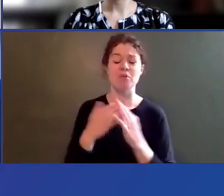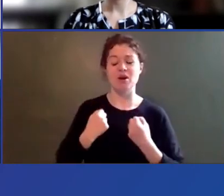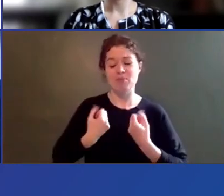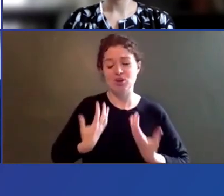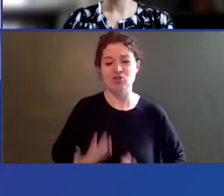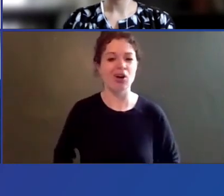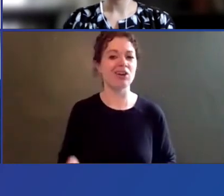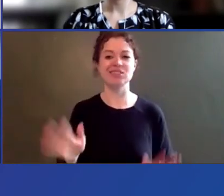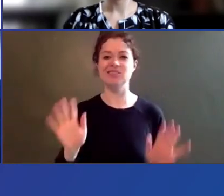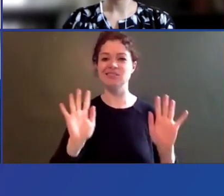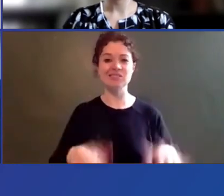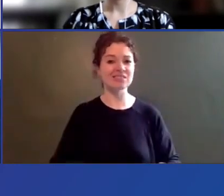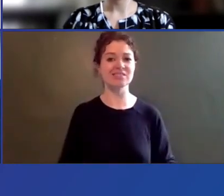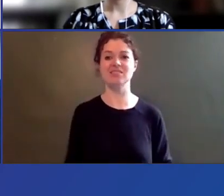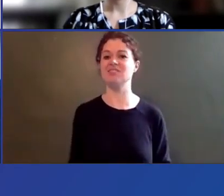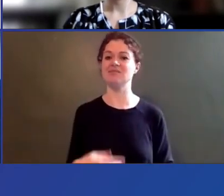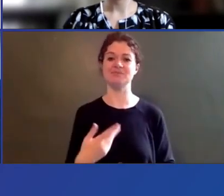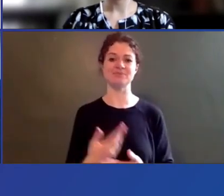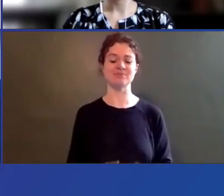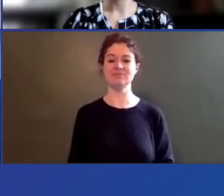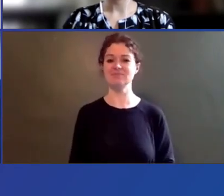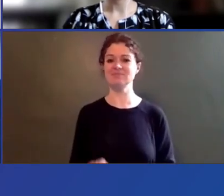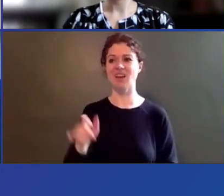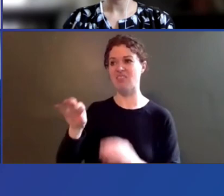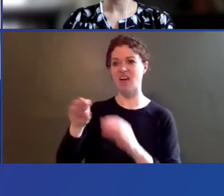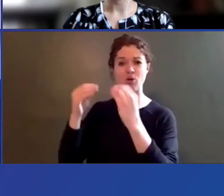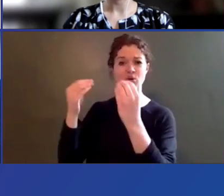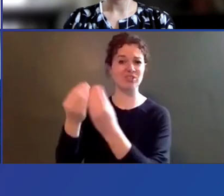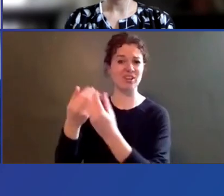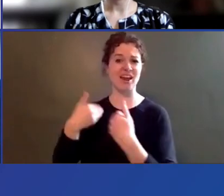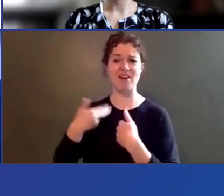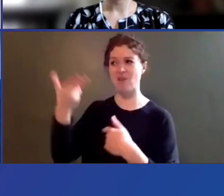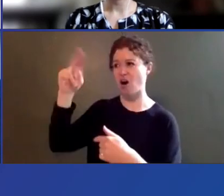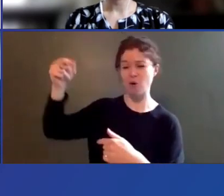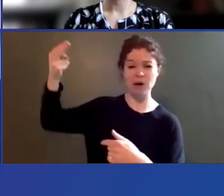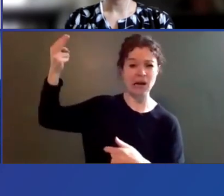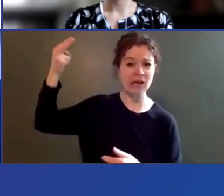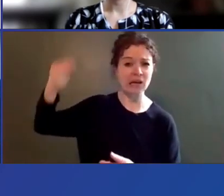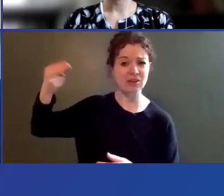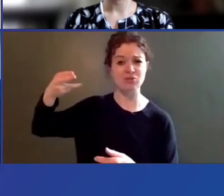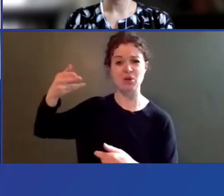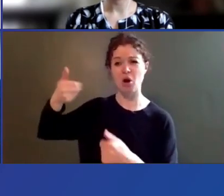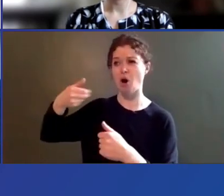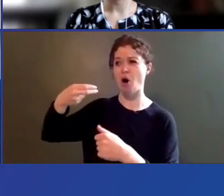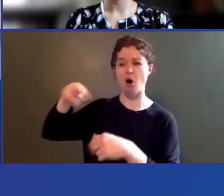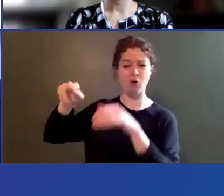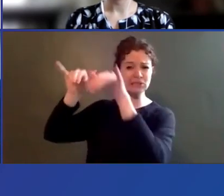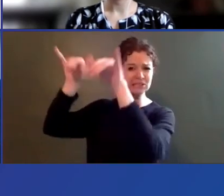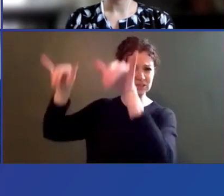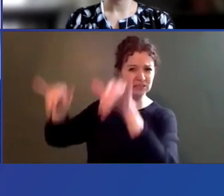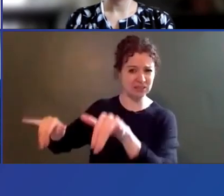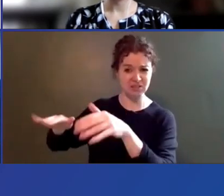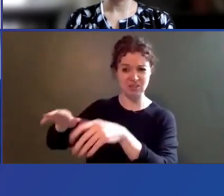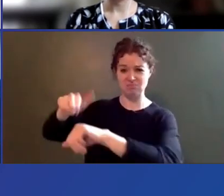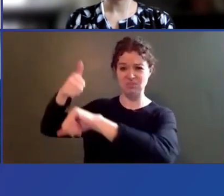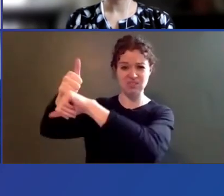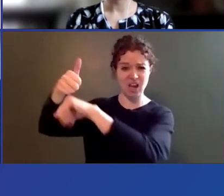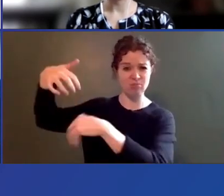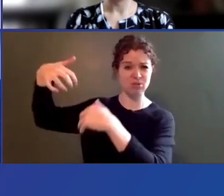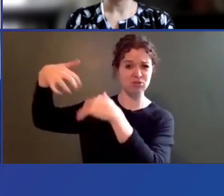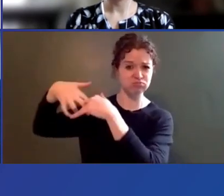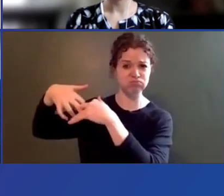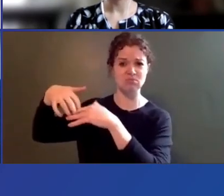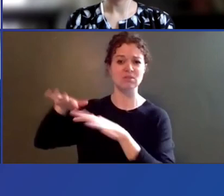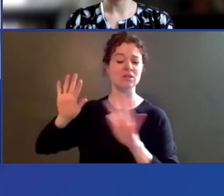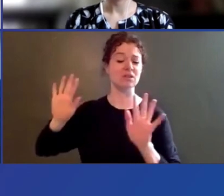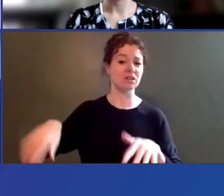particular organization, which may have all sorts of history and all sorts of structures which are preventing it from changing. Anyone